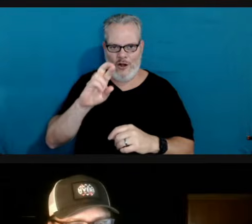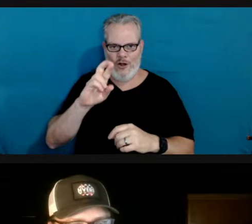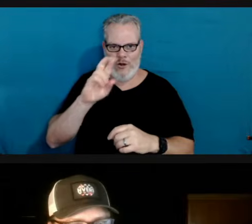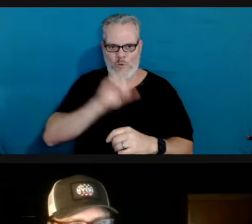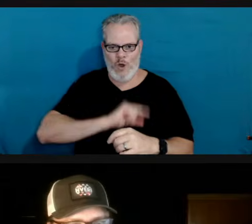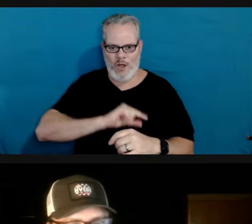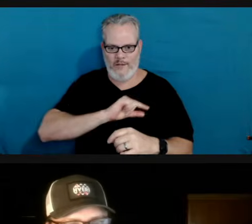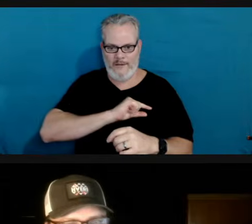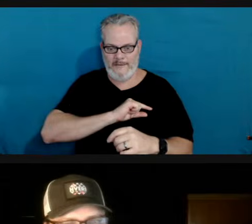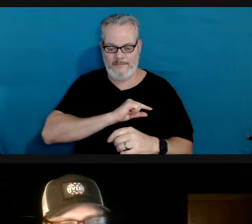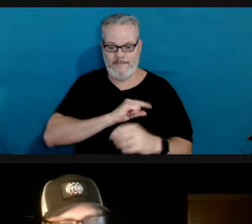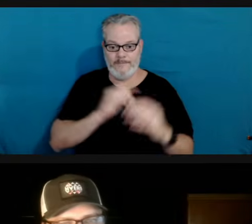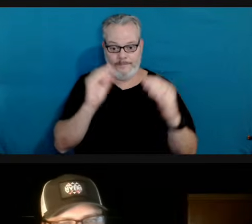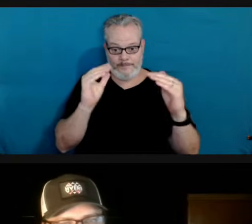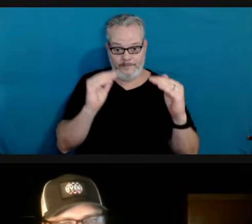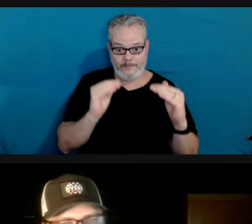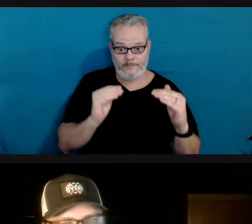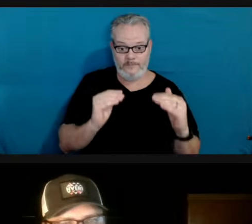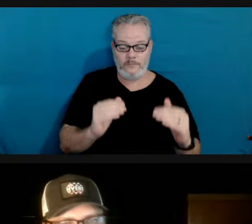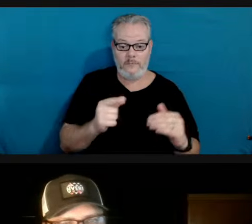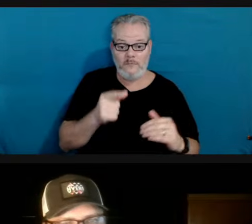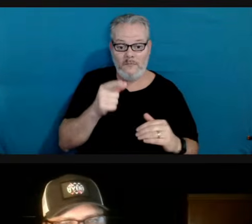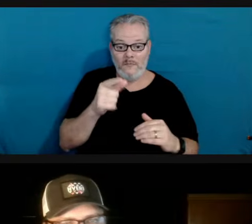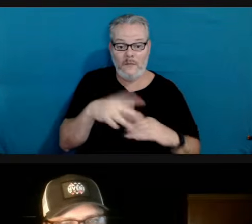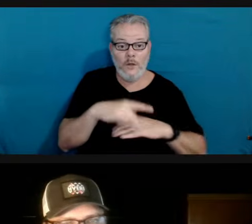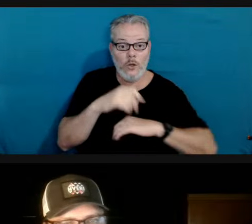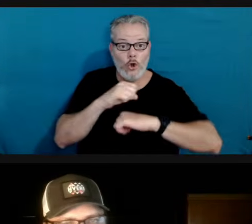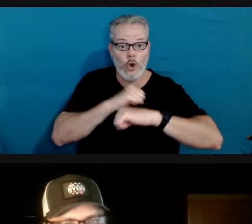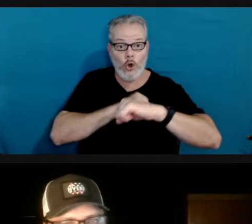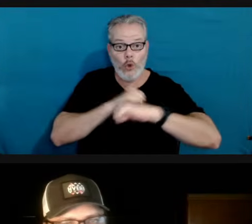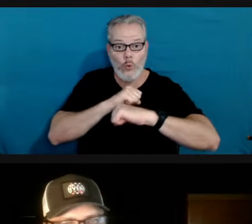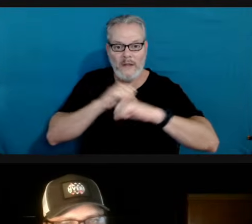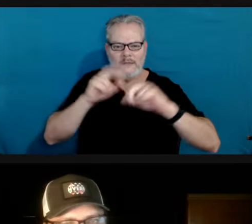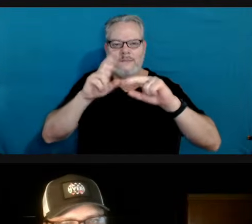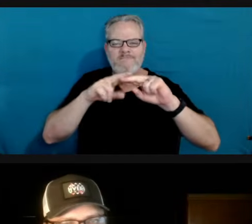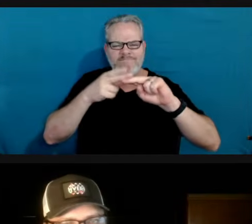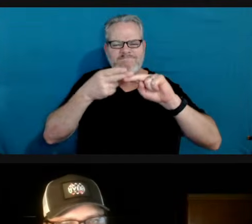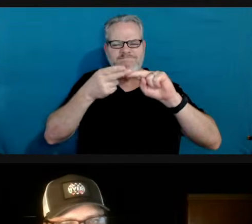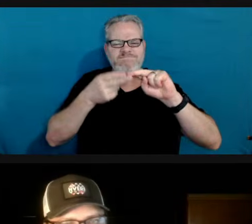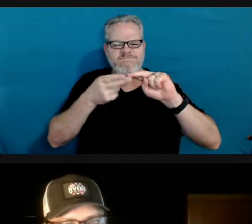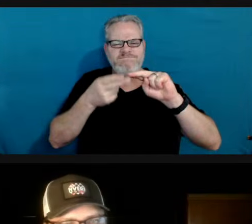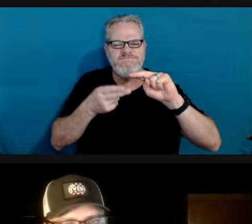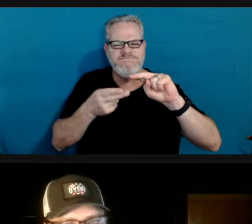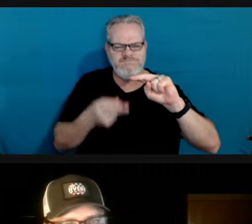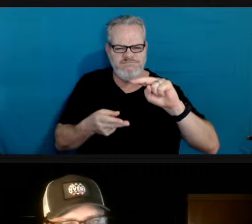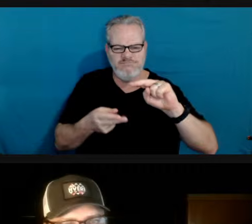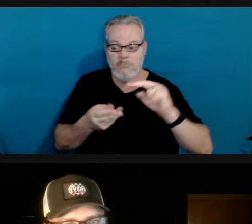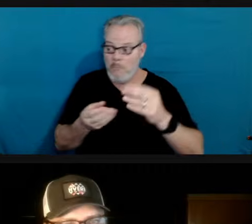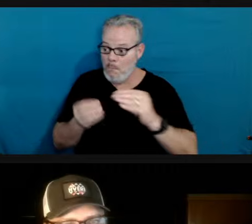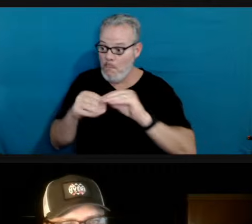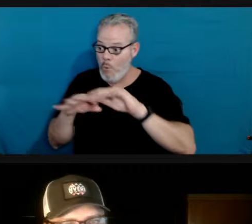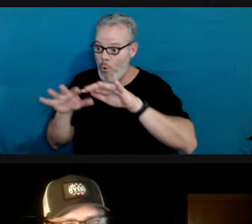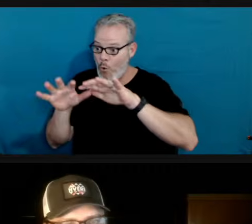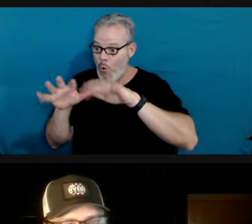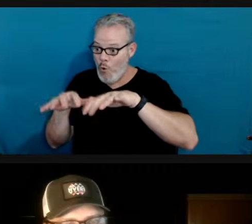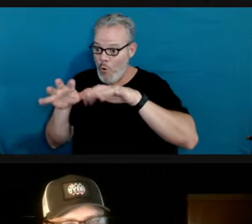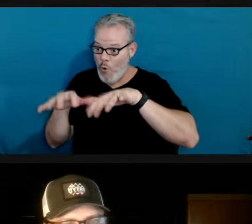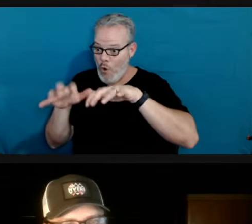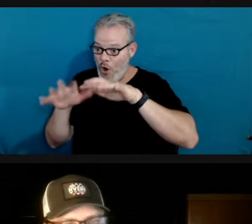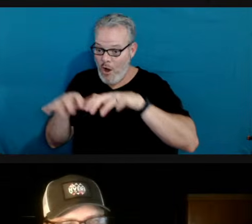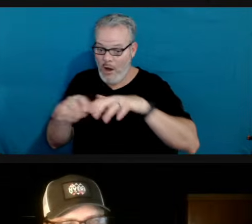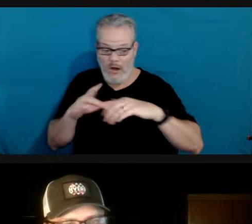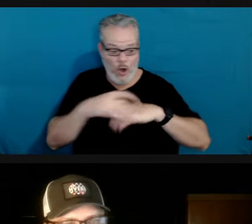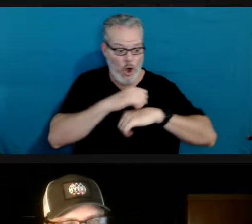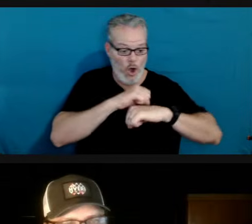Earthquake-wise, it's been pretty quiet. We've had a decrease in some of the earthquakes with the rain event. Otherwise, ongoing